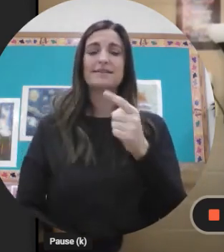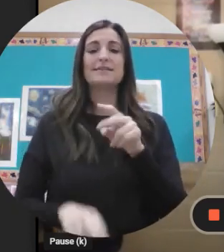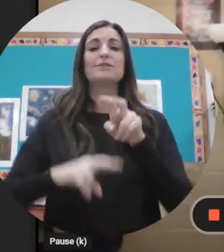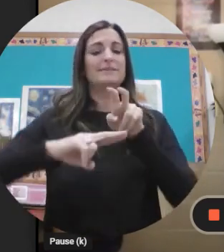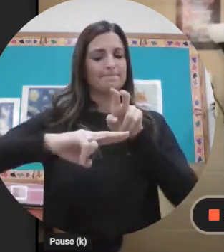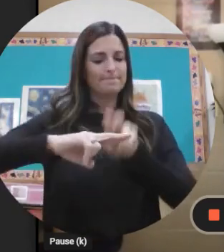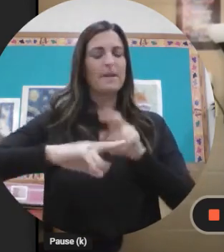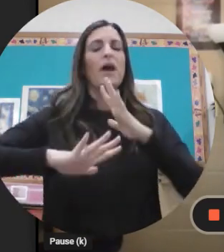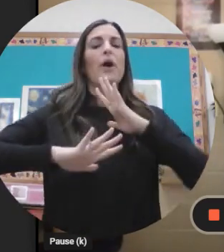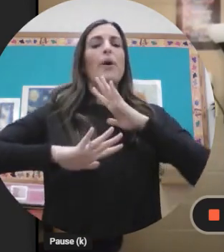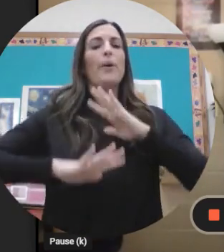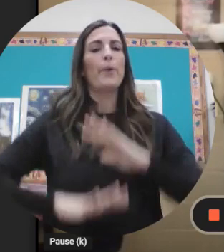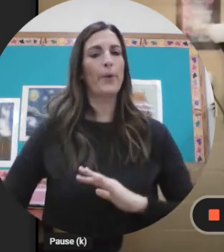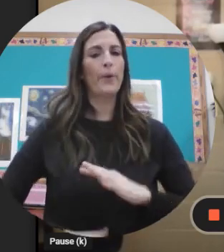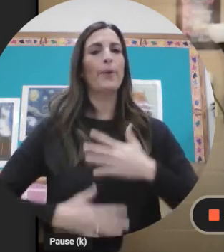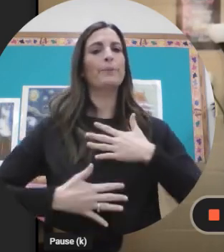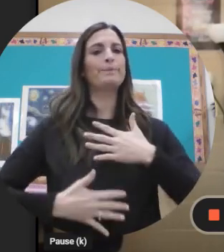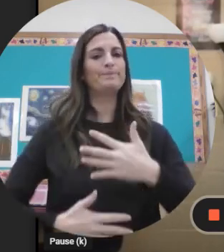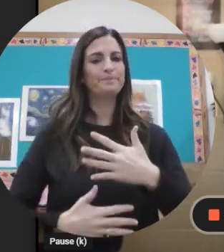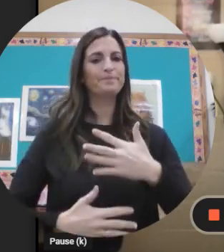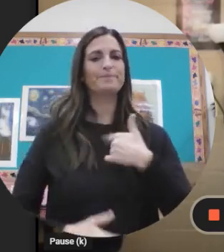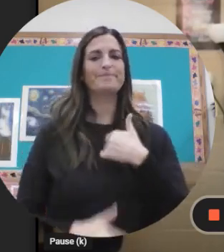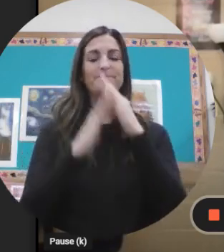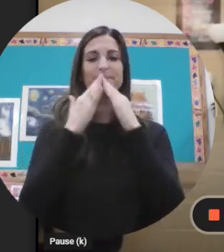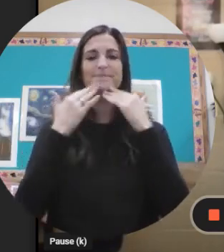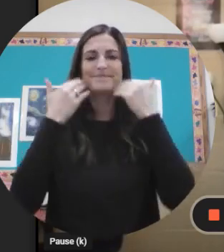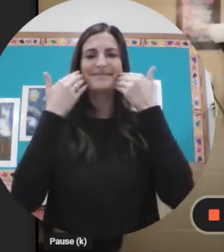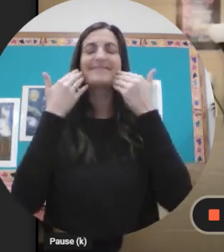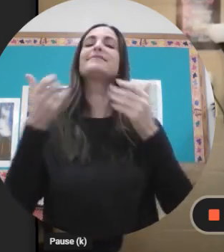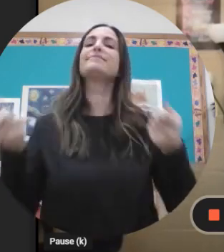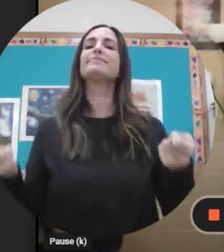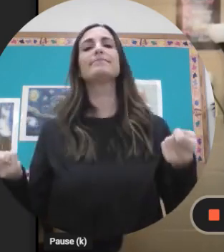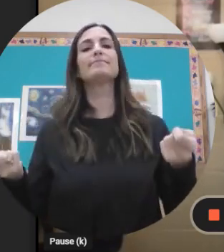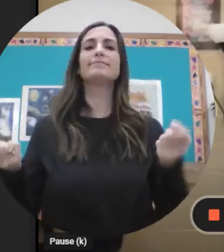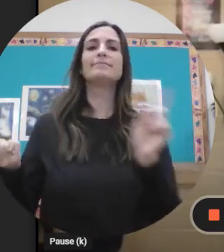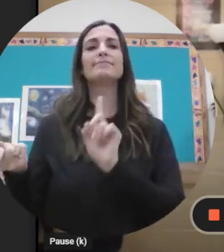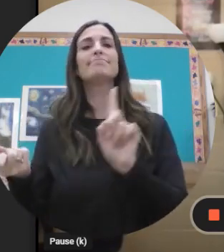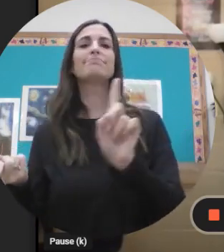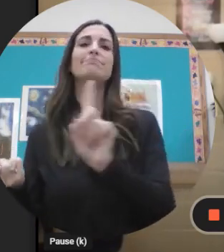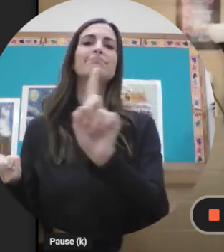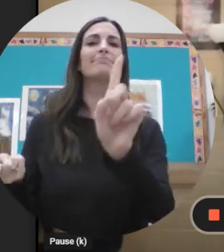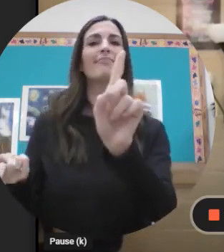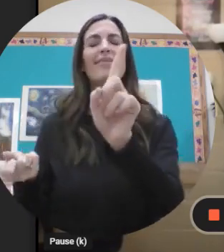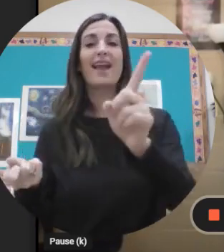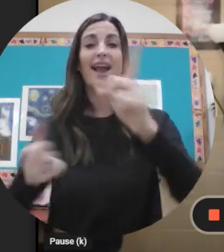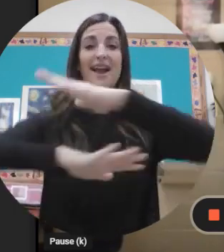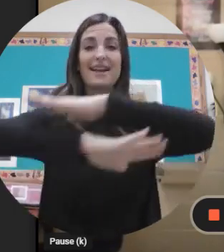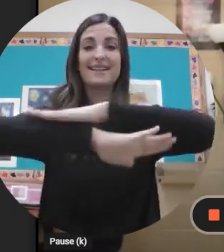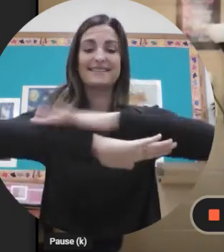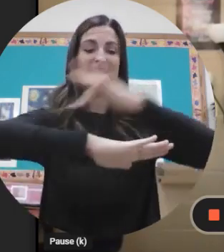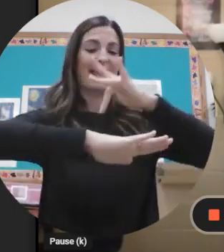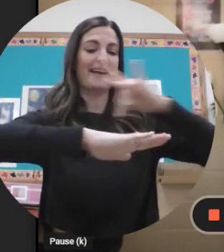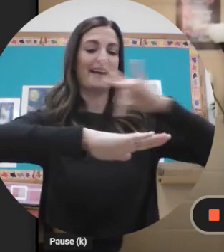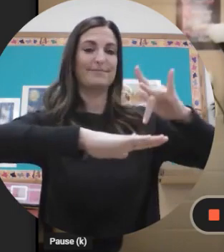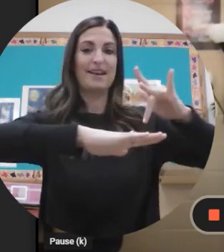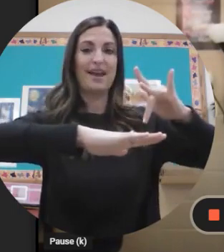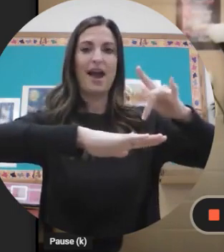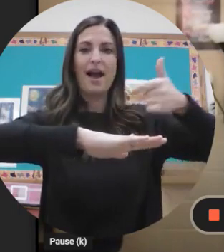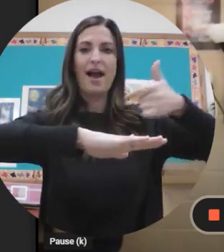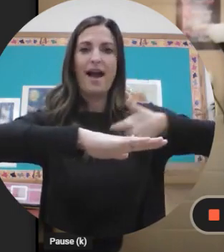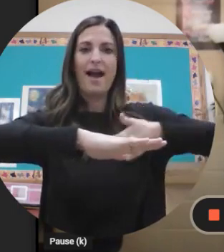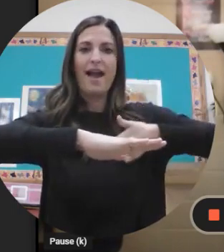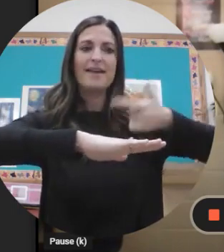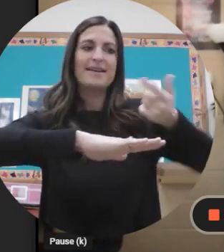deep breath and froze a smile on my face, walking through the maze of tables to the first empty seat. When I got